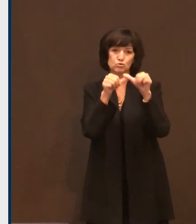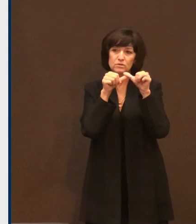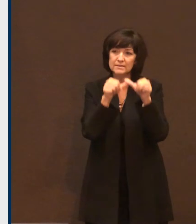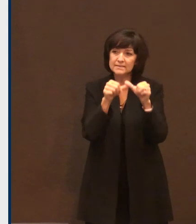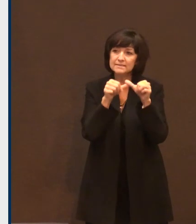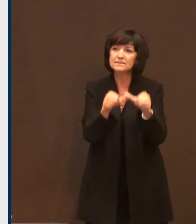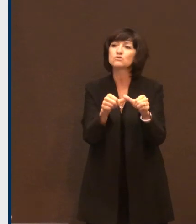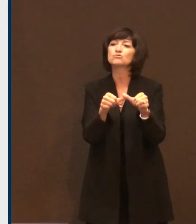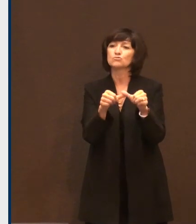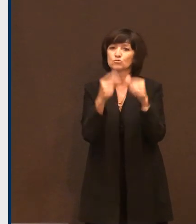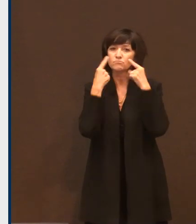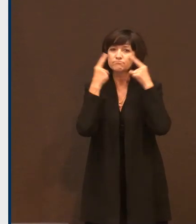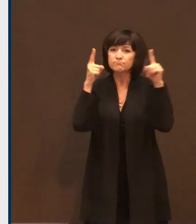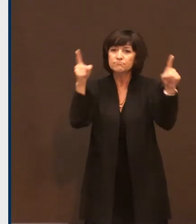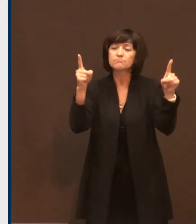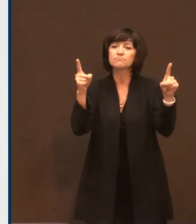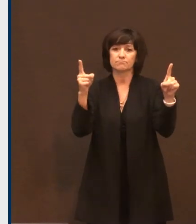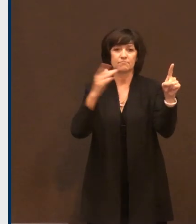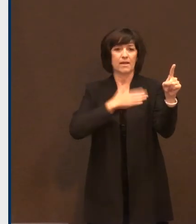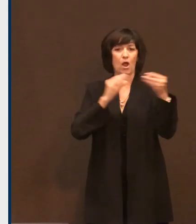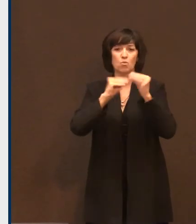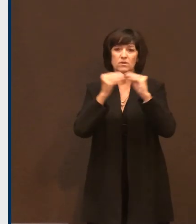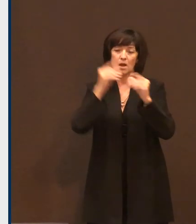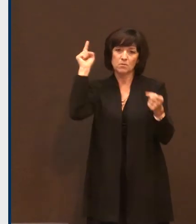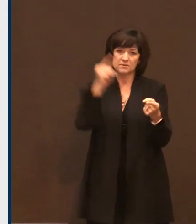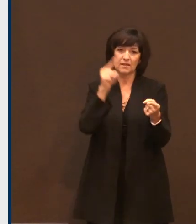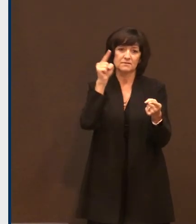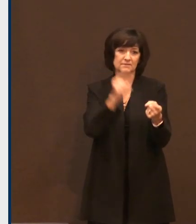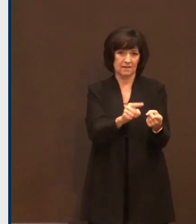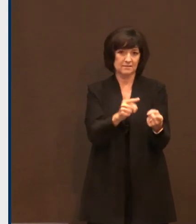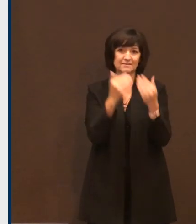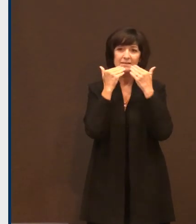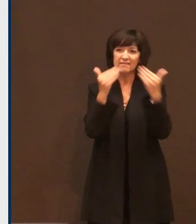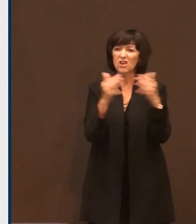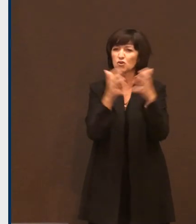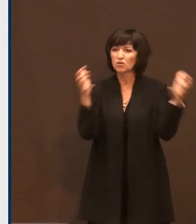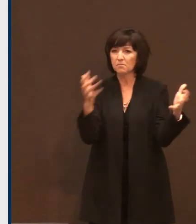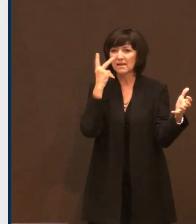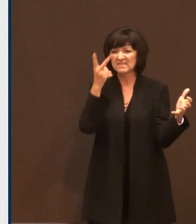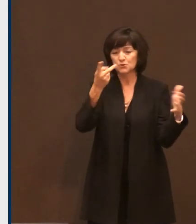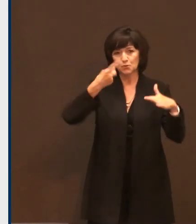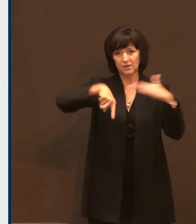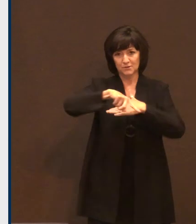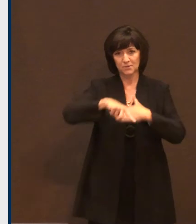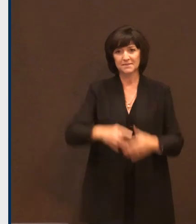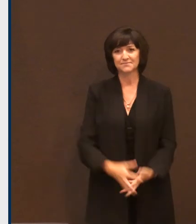to make that progress and push those numbers down even further. Thank you very much, and we'll see you next week.